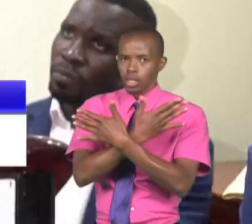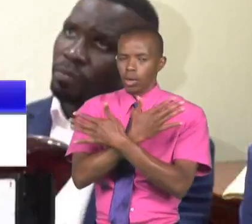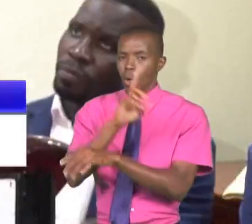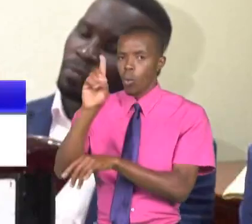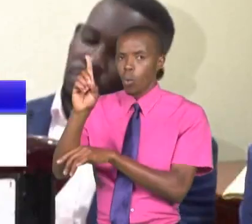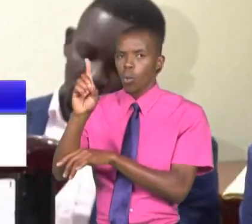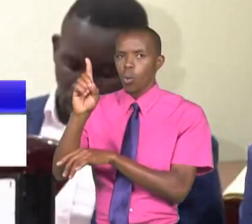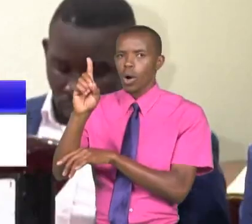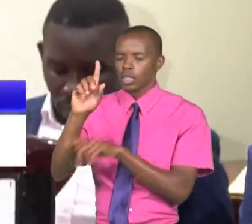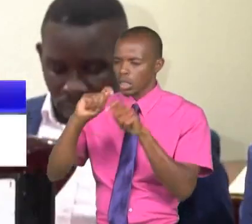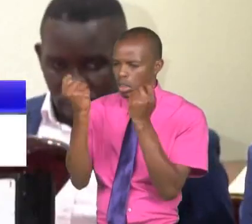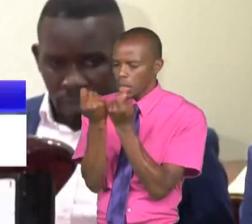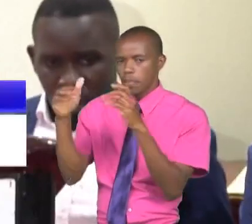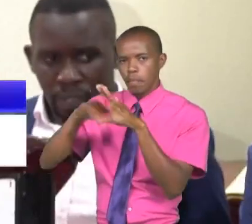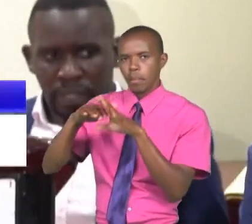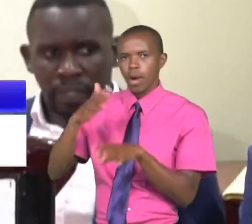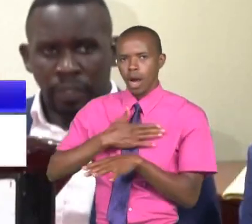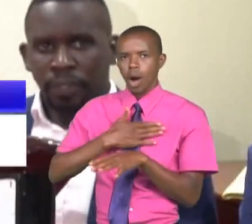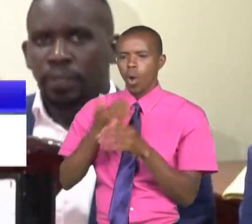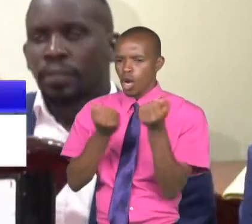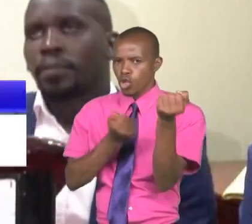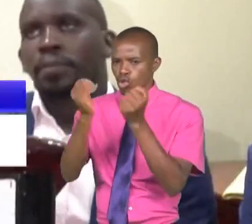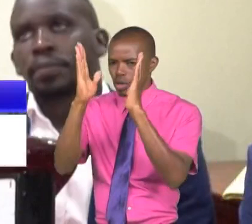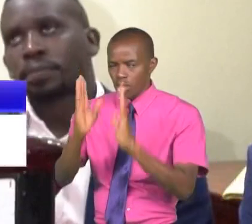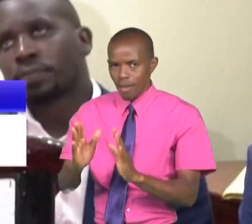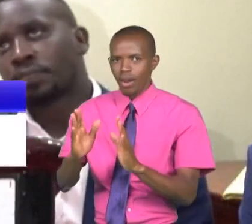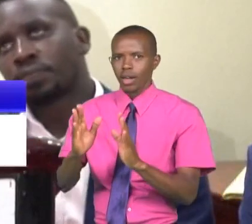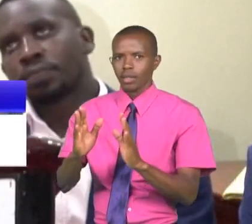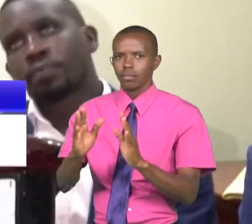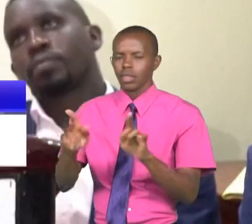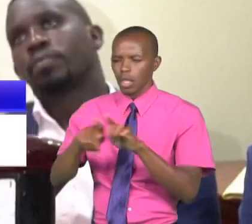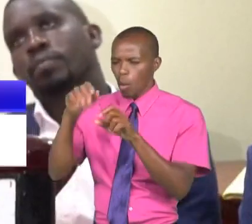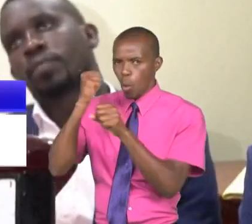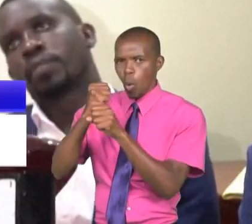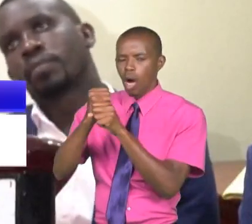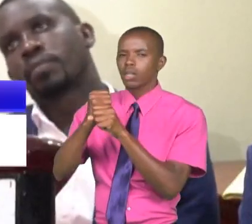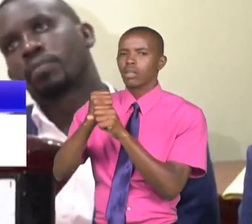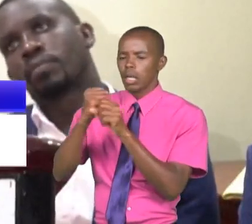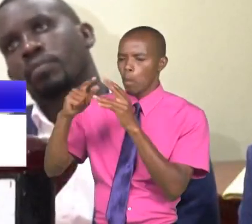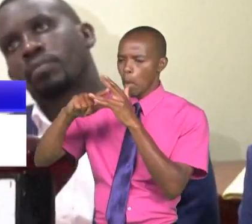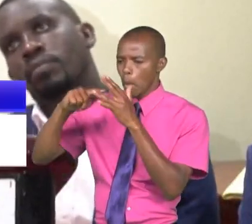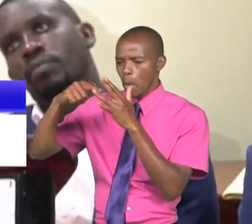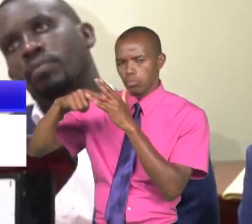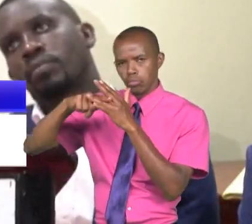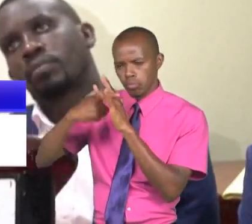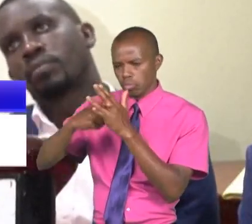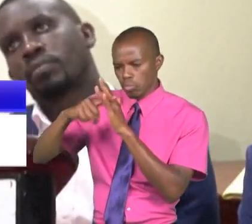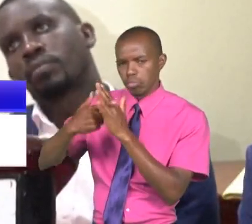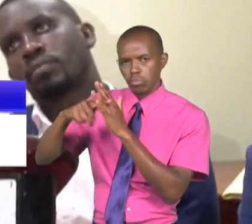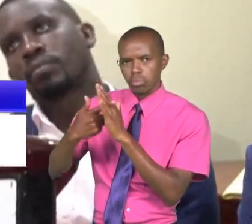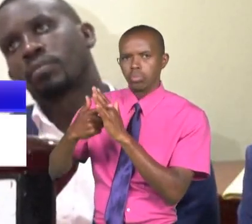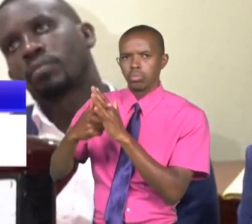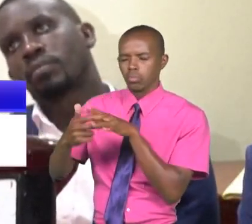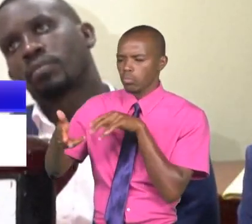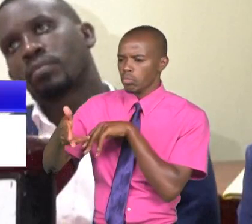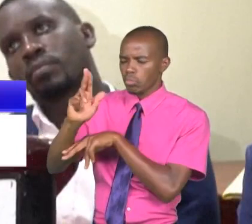one of our team members, my driver sometimes, and works mainly as a mechanic, Ewan Katerega, was